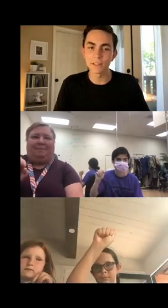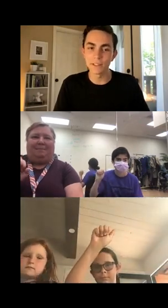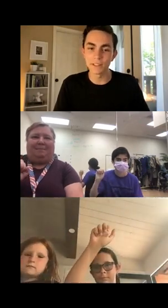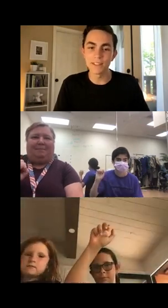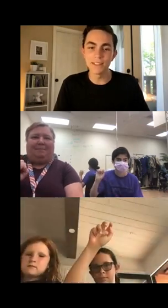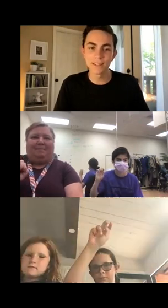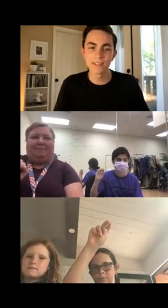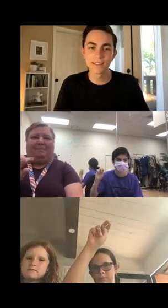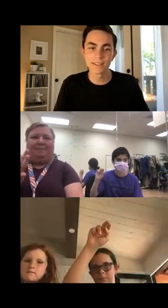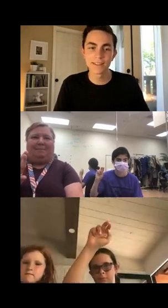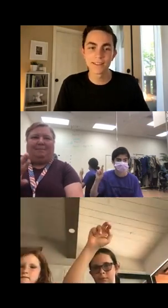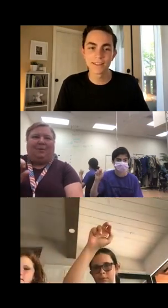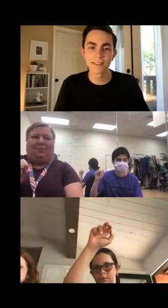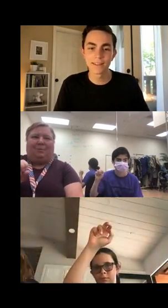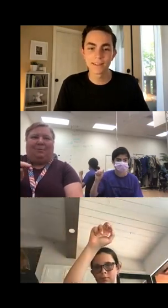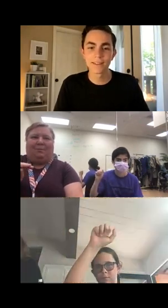Very good.